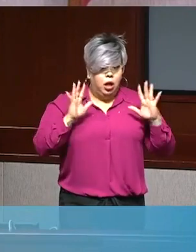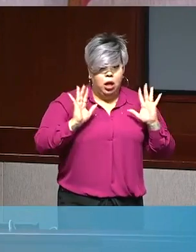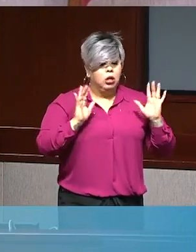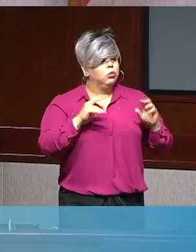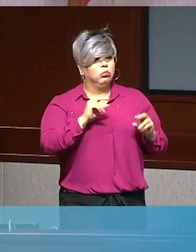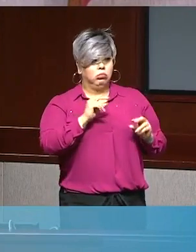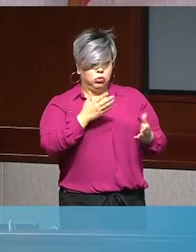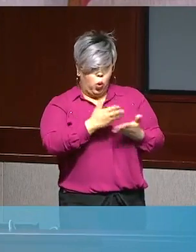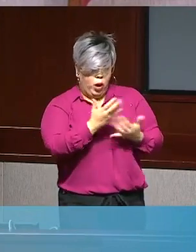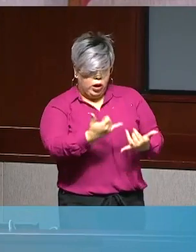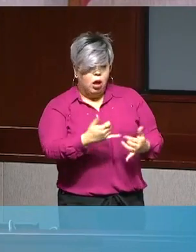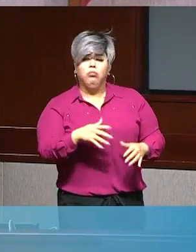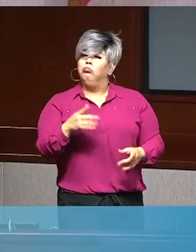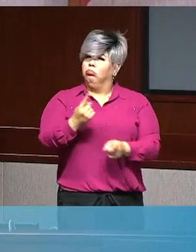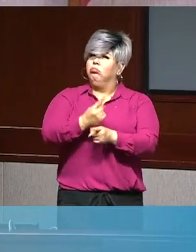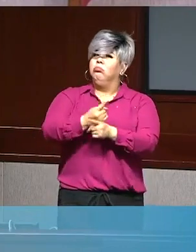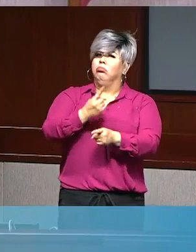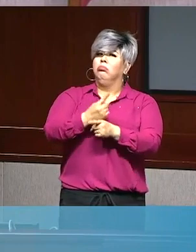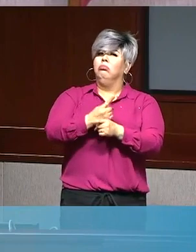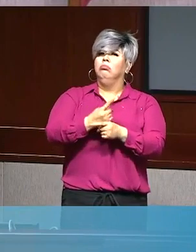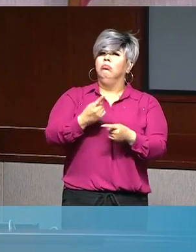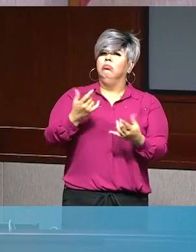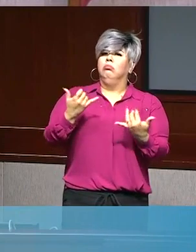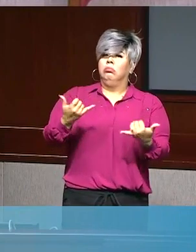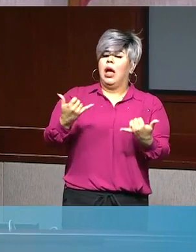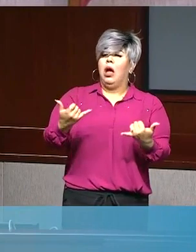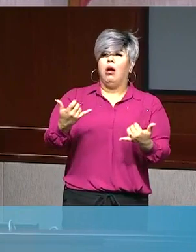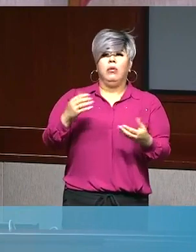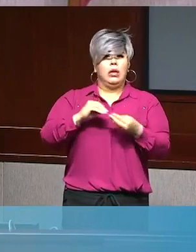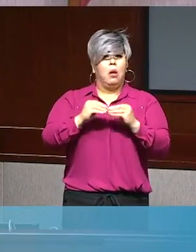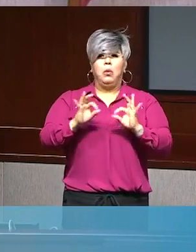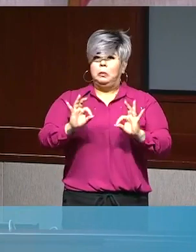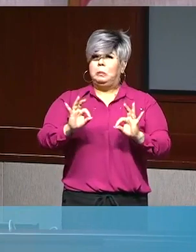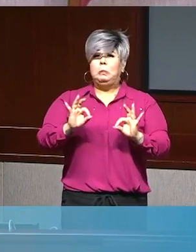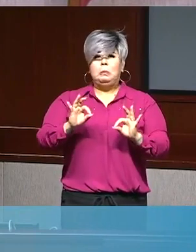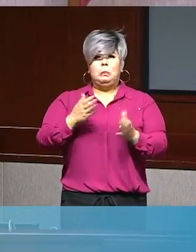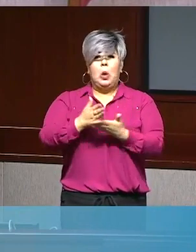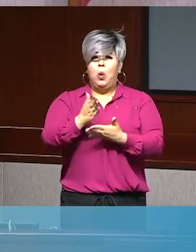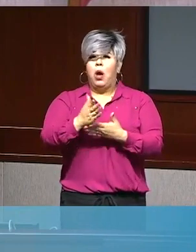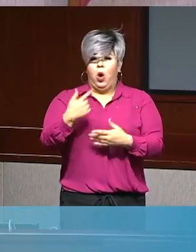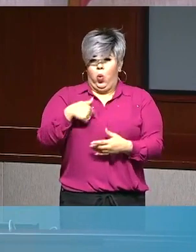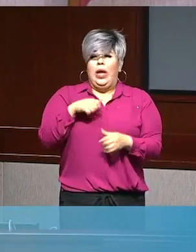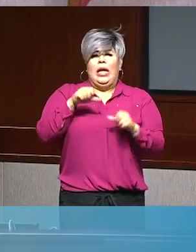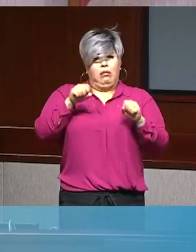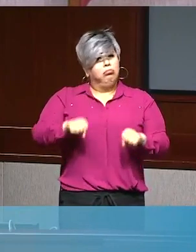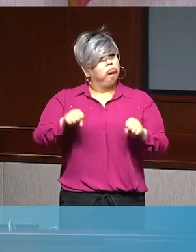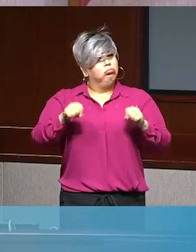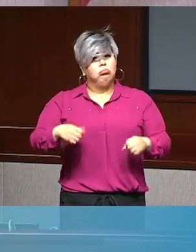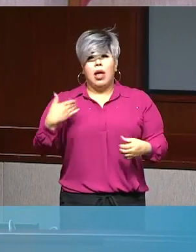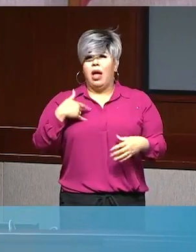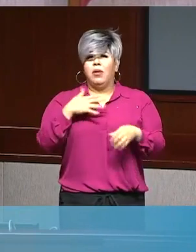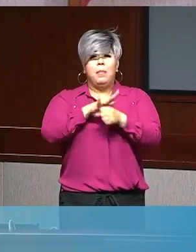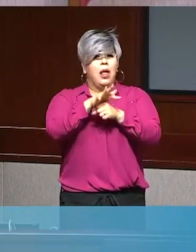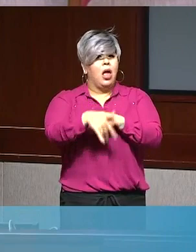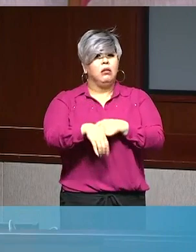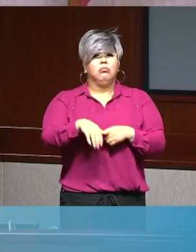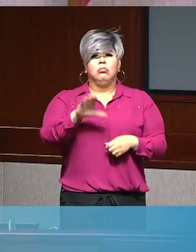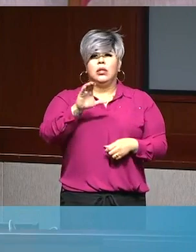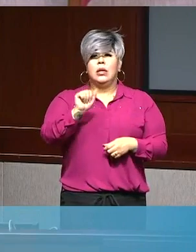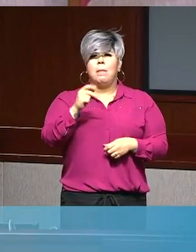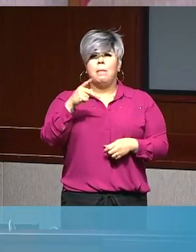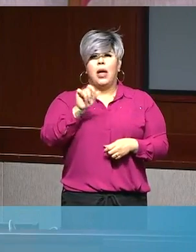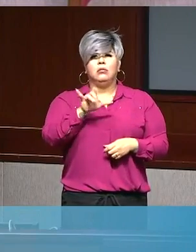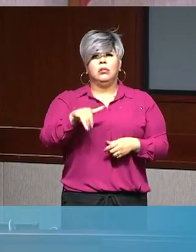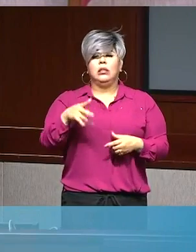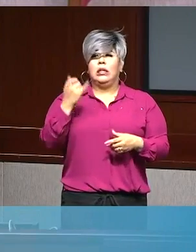beds? Correct. So currently, we have the capability to care for all those that need it, and